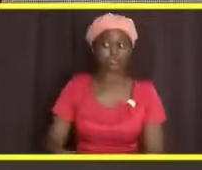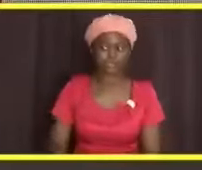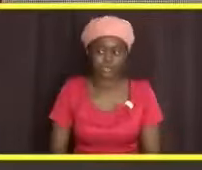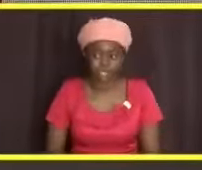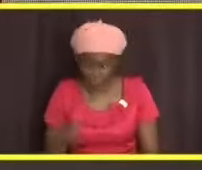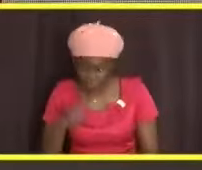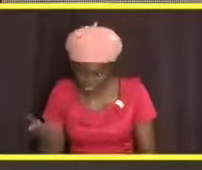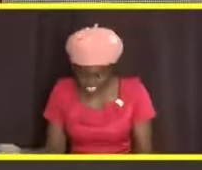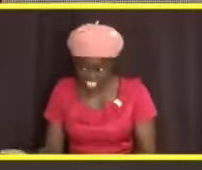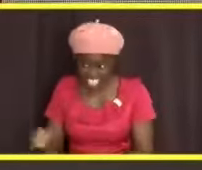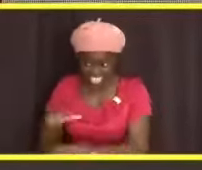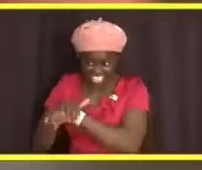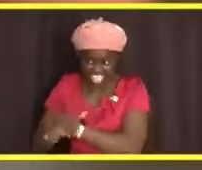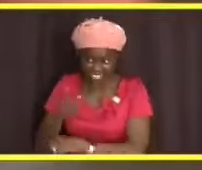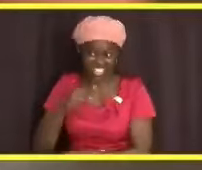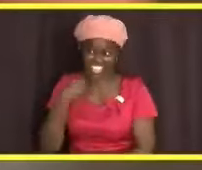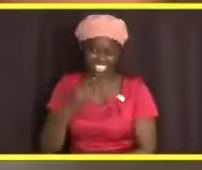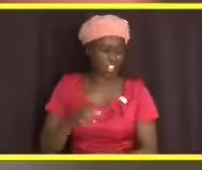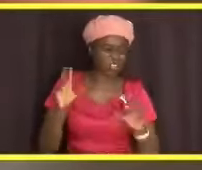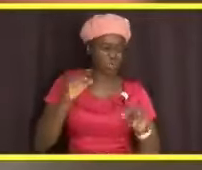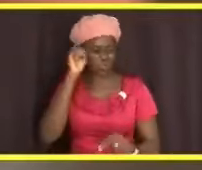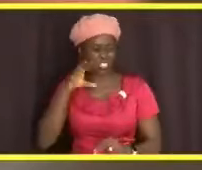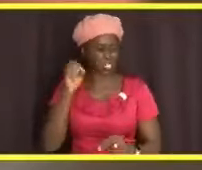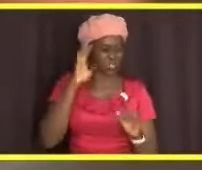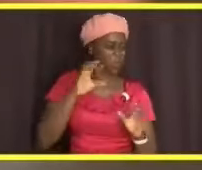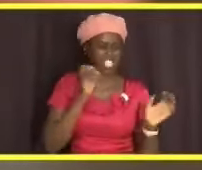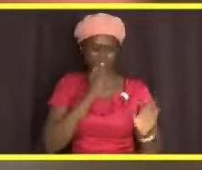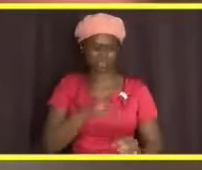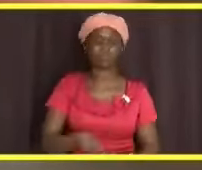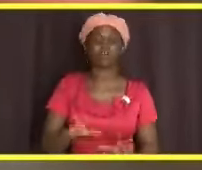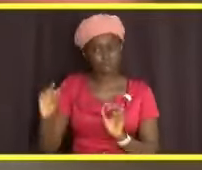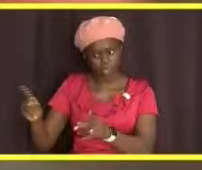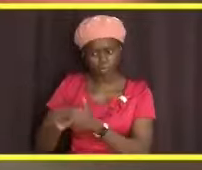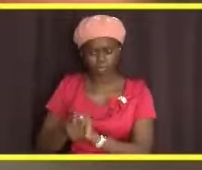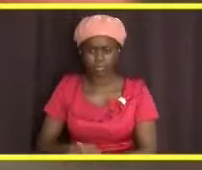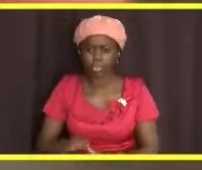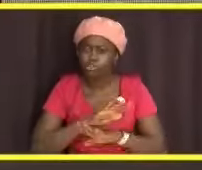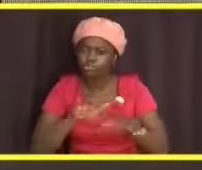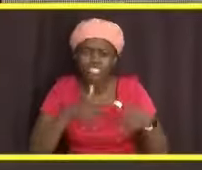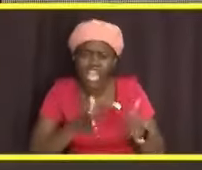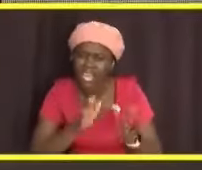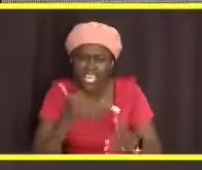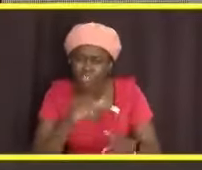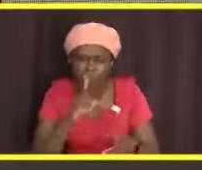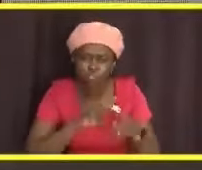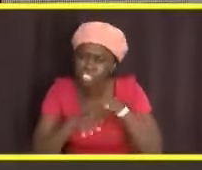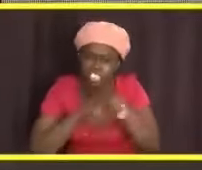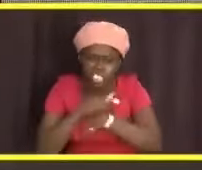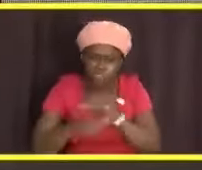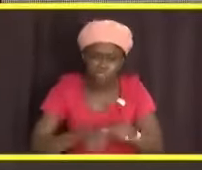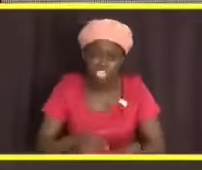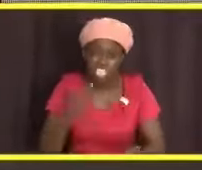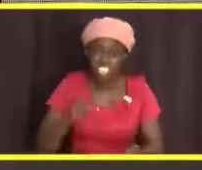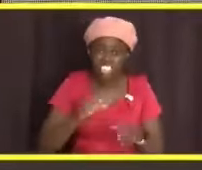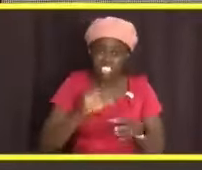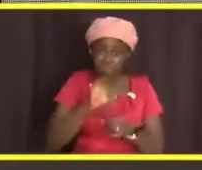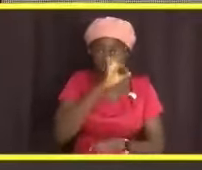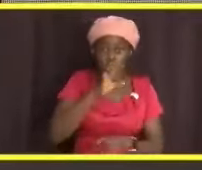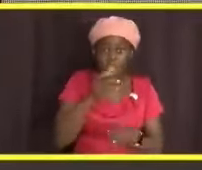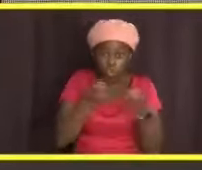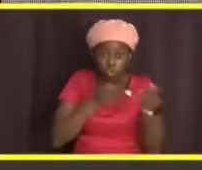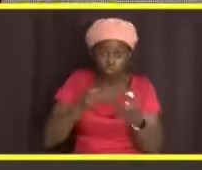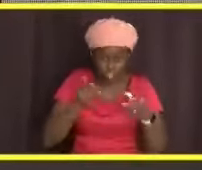Don't let anybody deceive you. The spiritual controls the physical. There are forces of good. There are